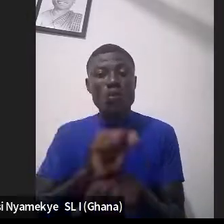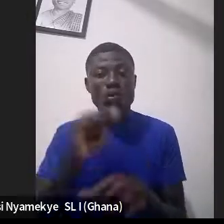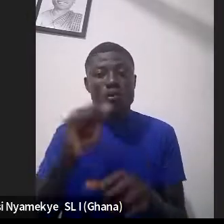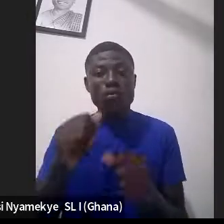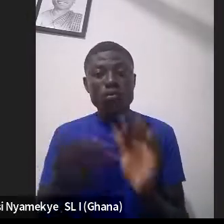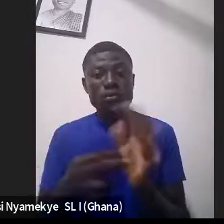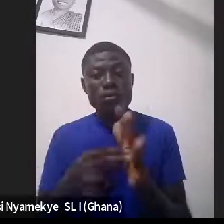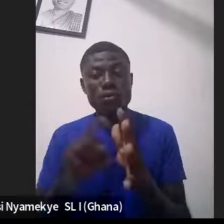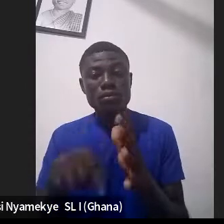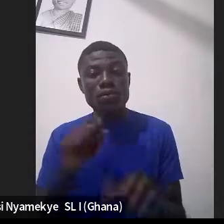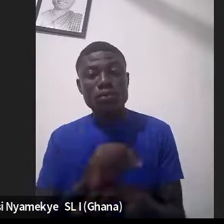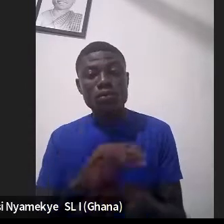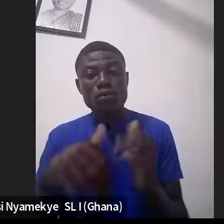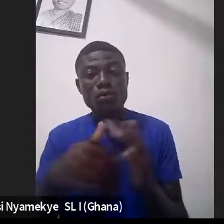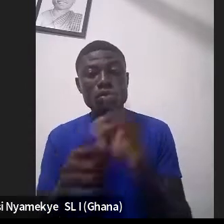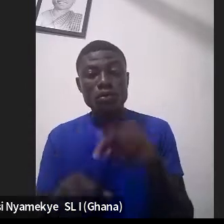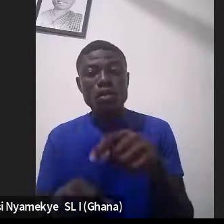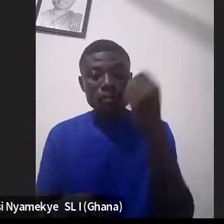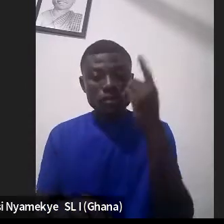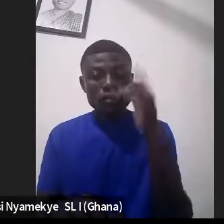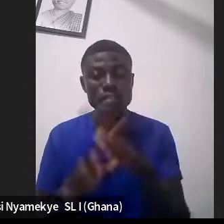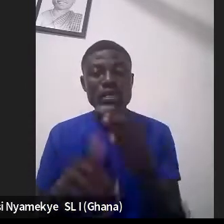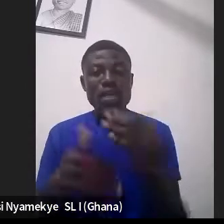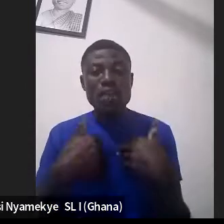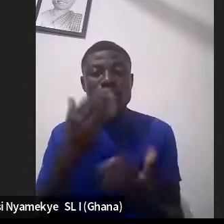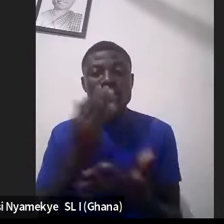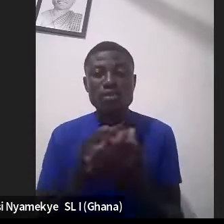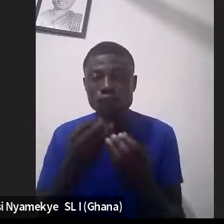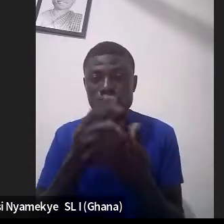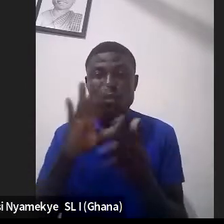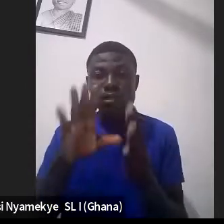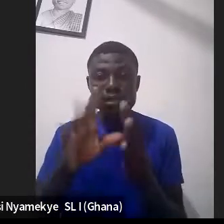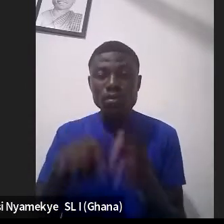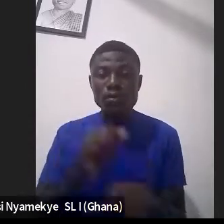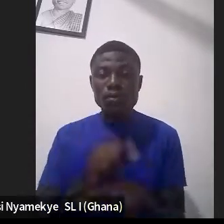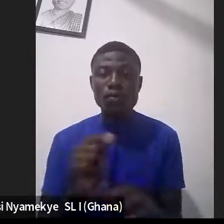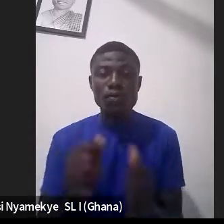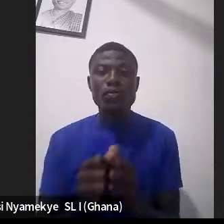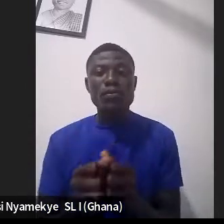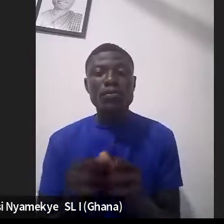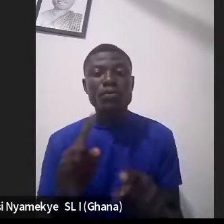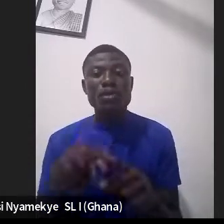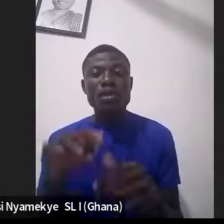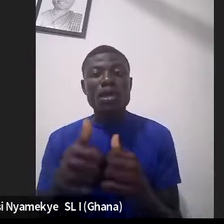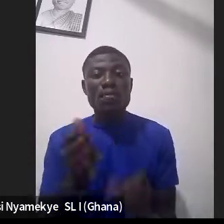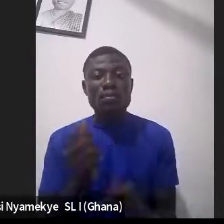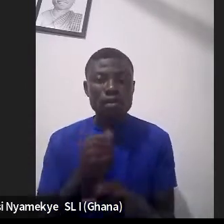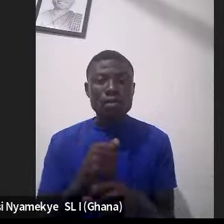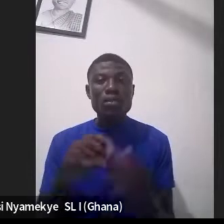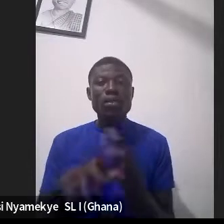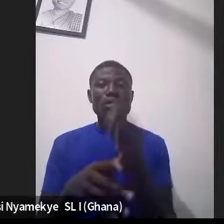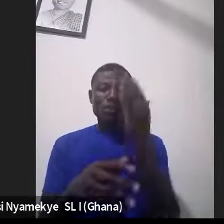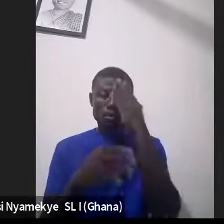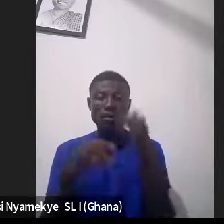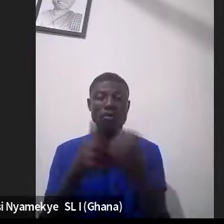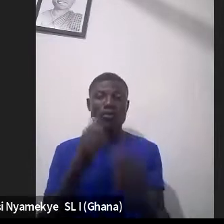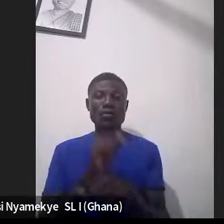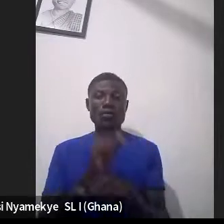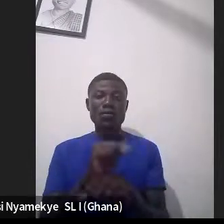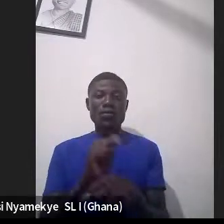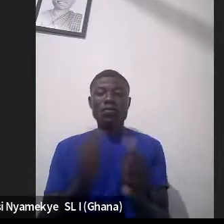the Padlet, and there's some information about that as well. But it's structured literacy is the